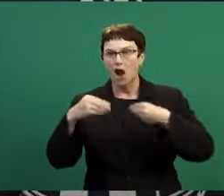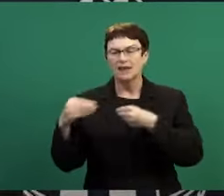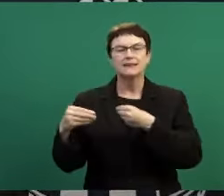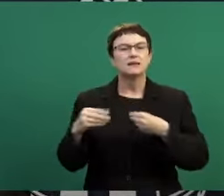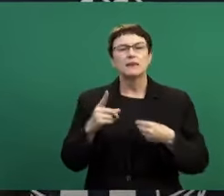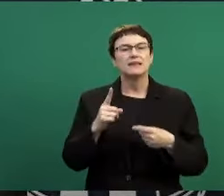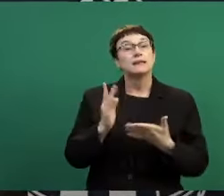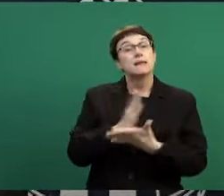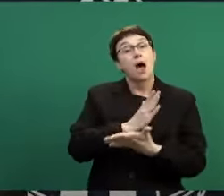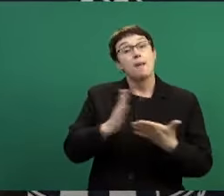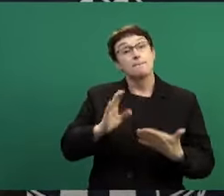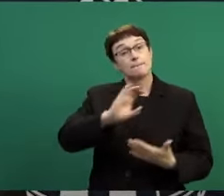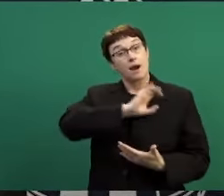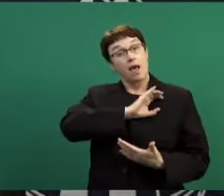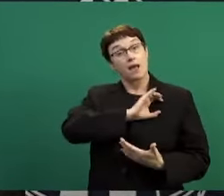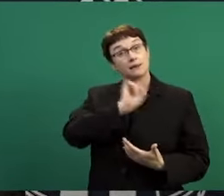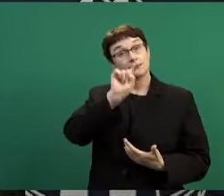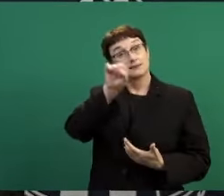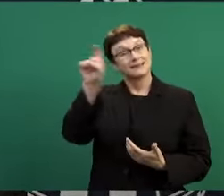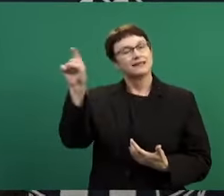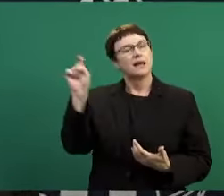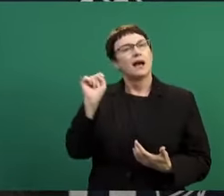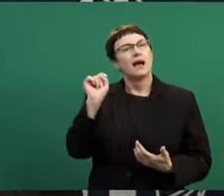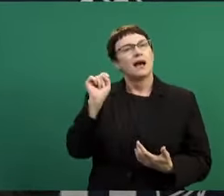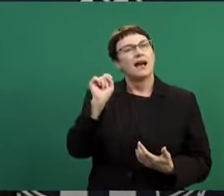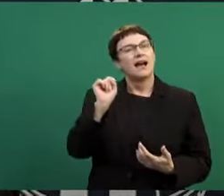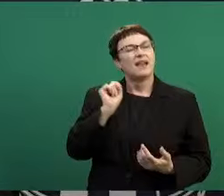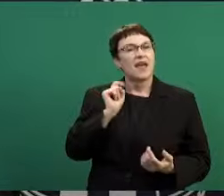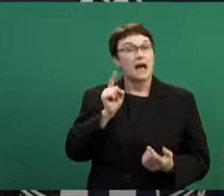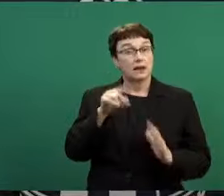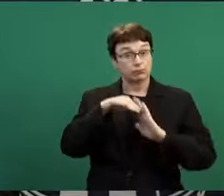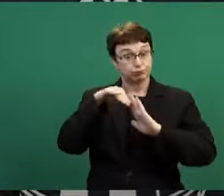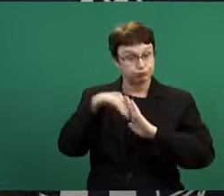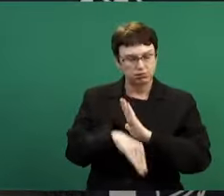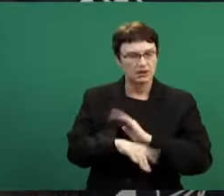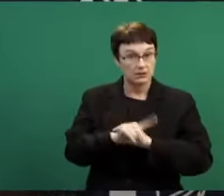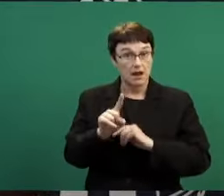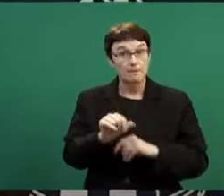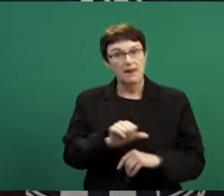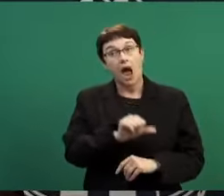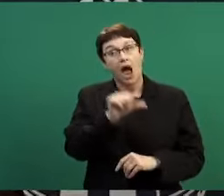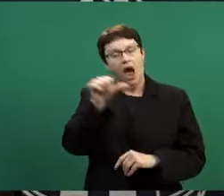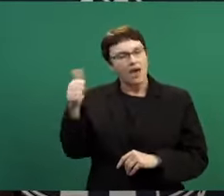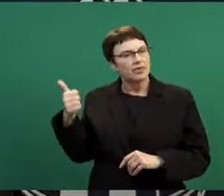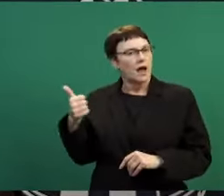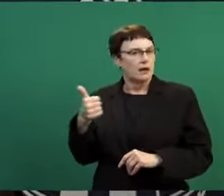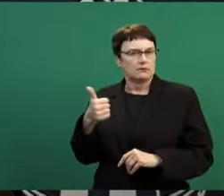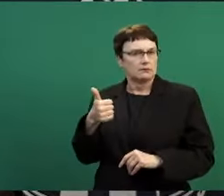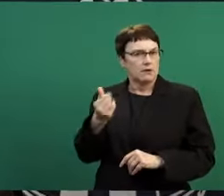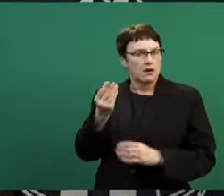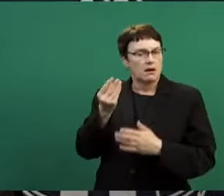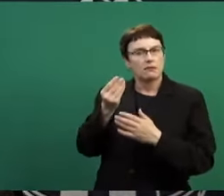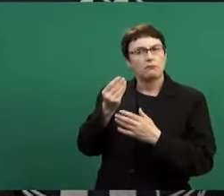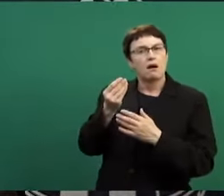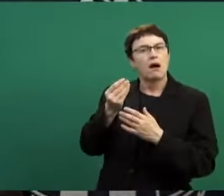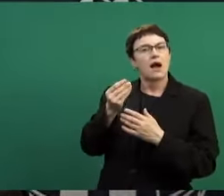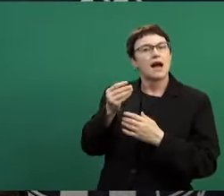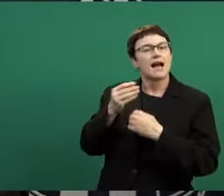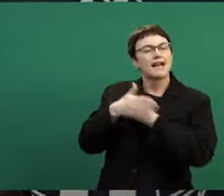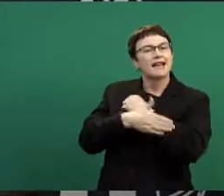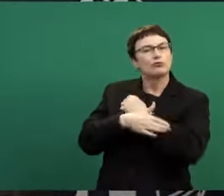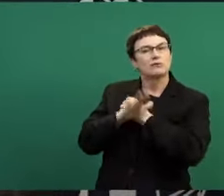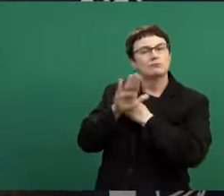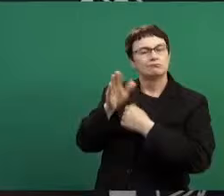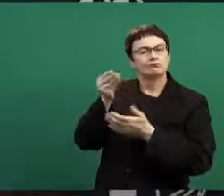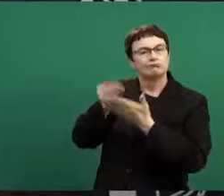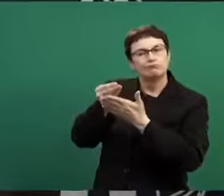that they're necessarily an absolute decline, but other currencies are entering the fray. Other countries are developing much more deeper